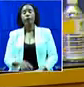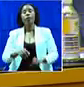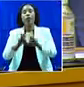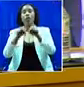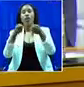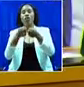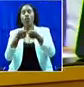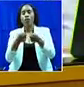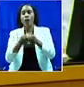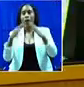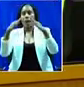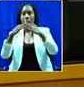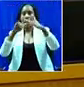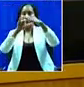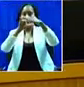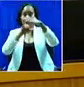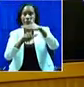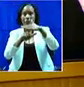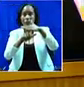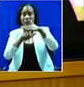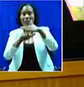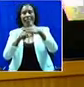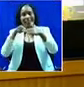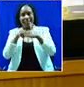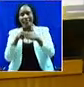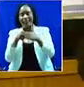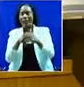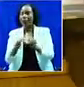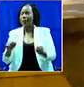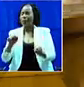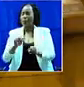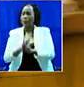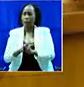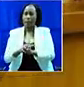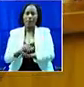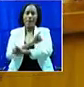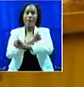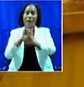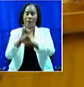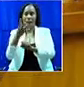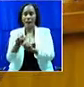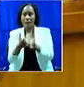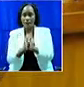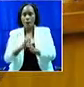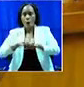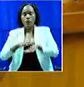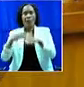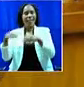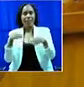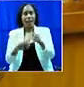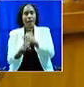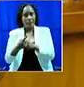April had a significant impact on economic activity, the economic consequences of